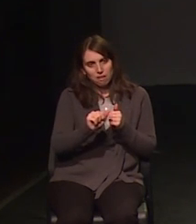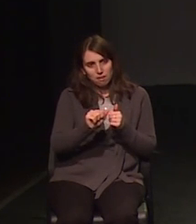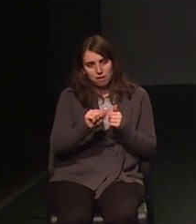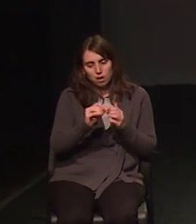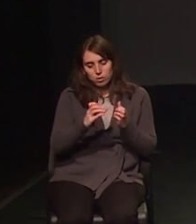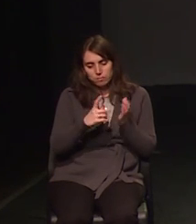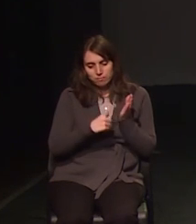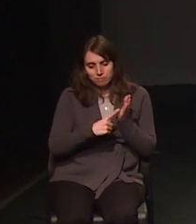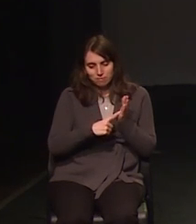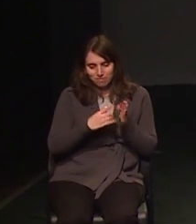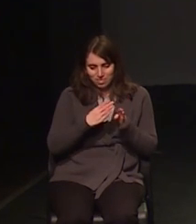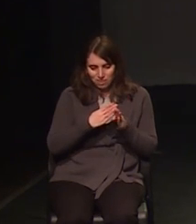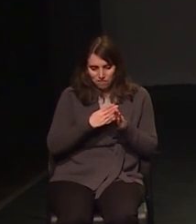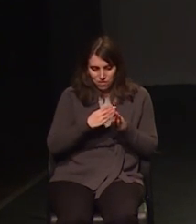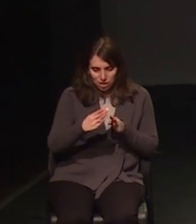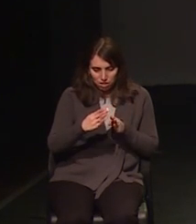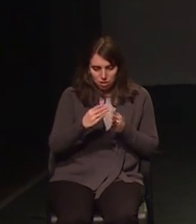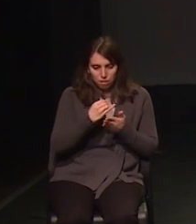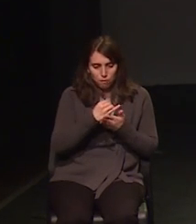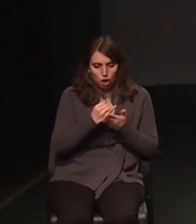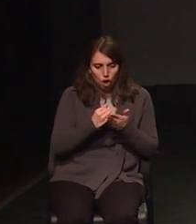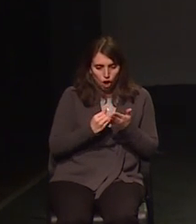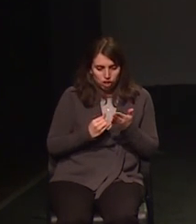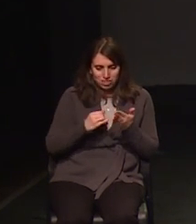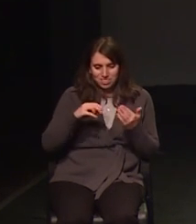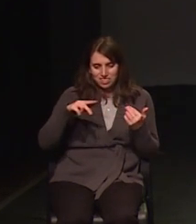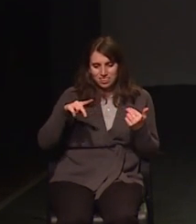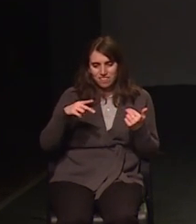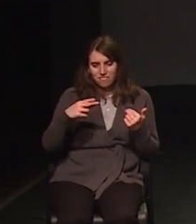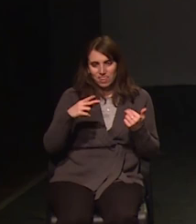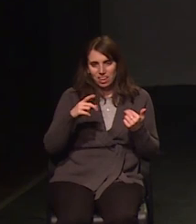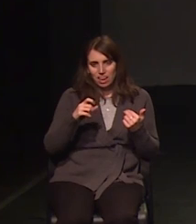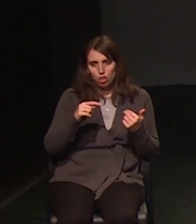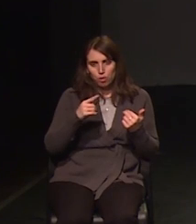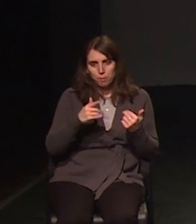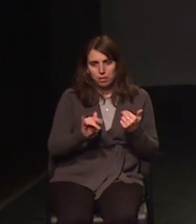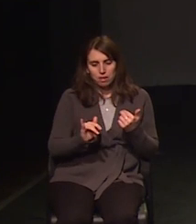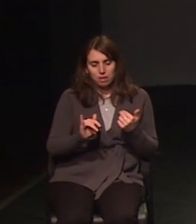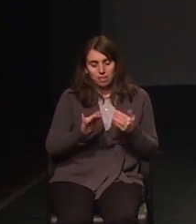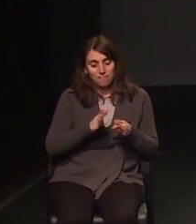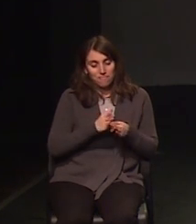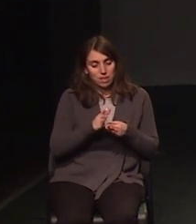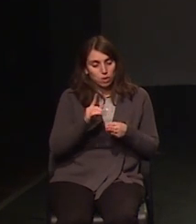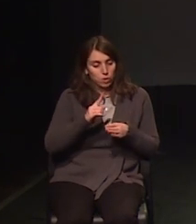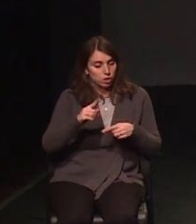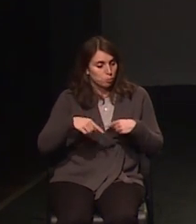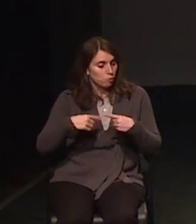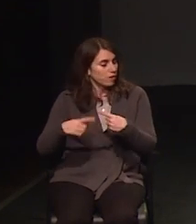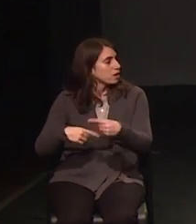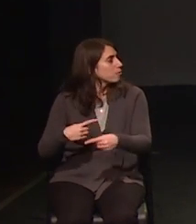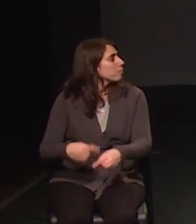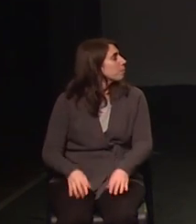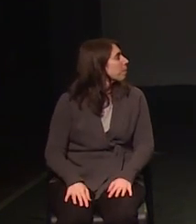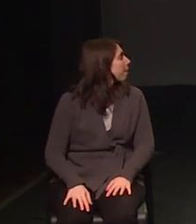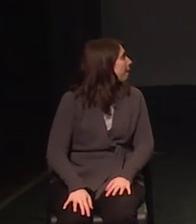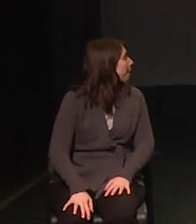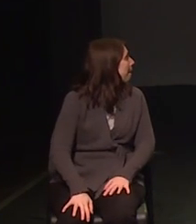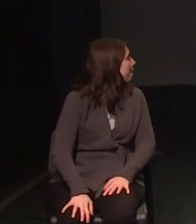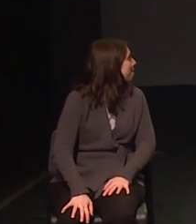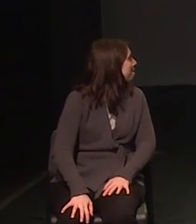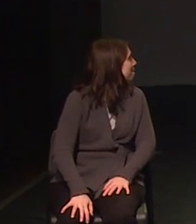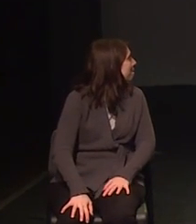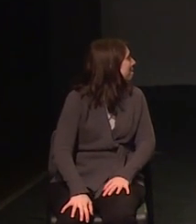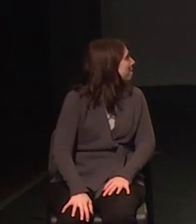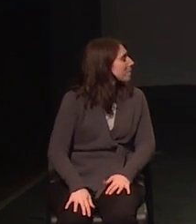field of arts philanthropy is moving. Oh. That way for that, this way to look and be sure that it happened.